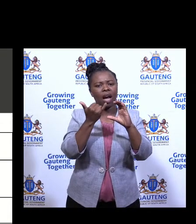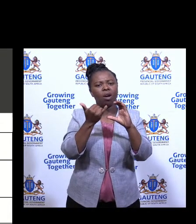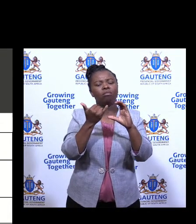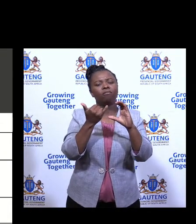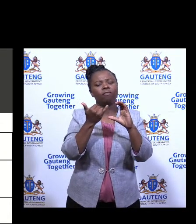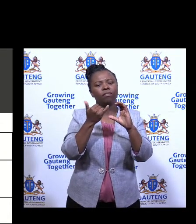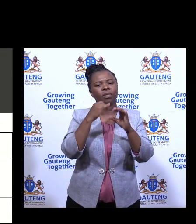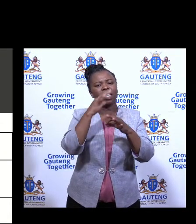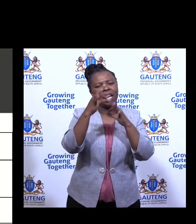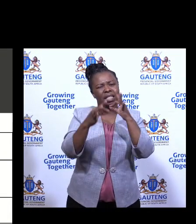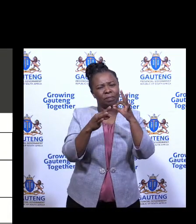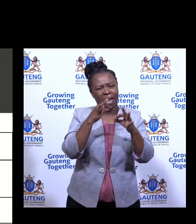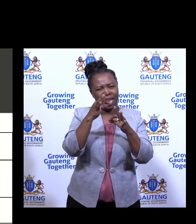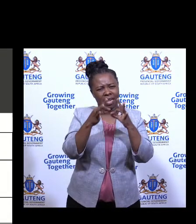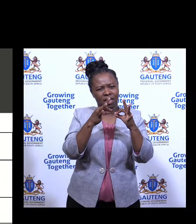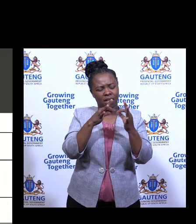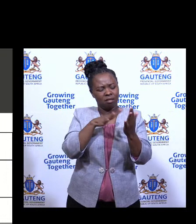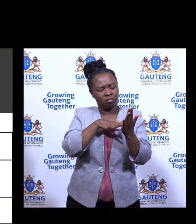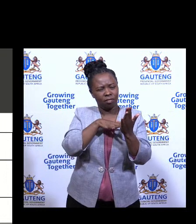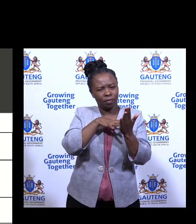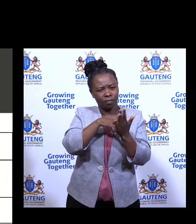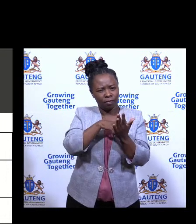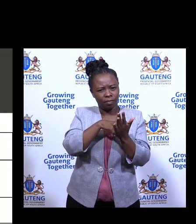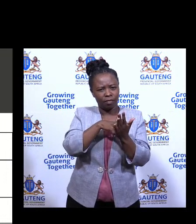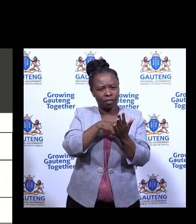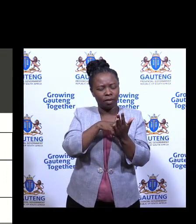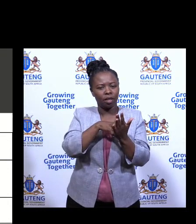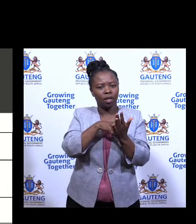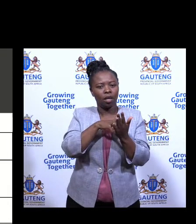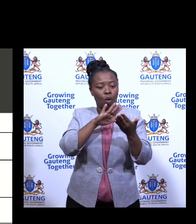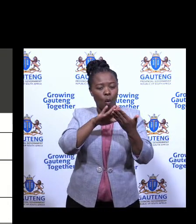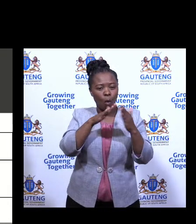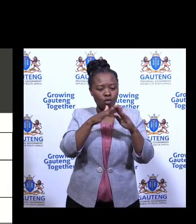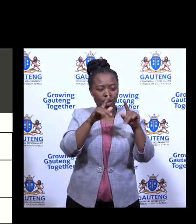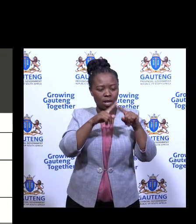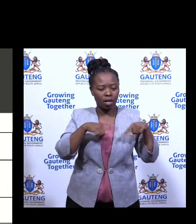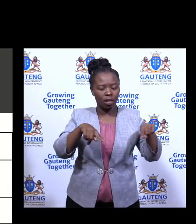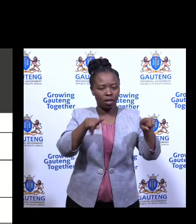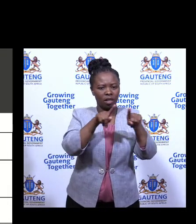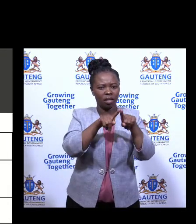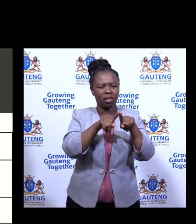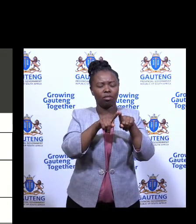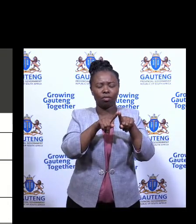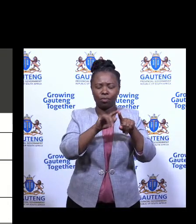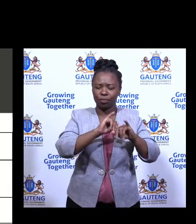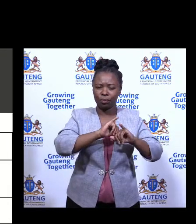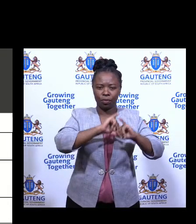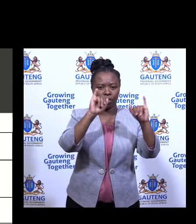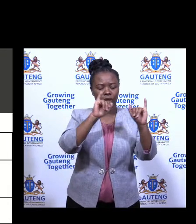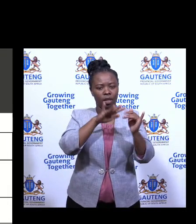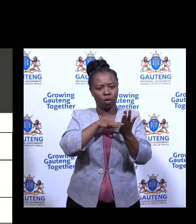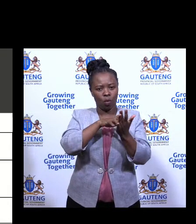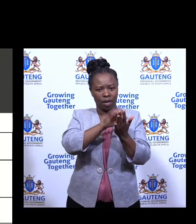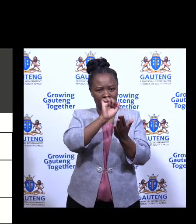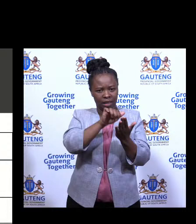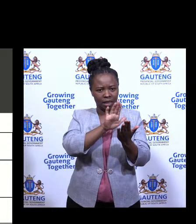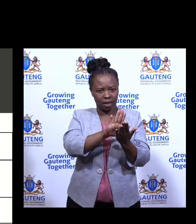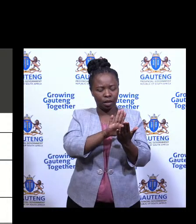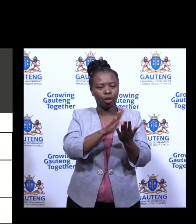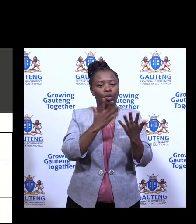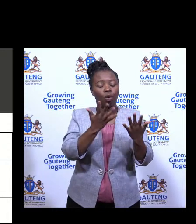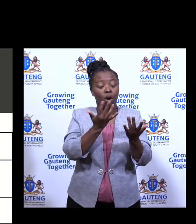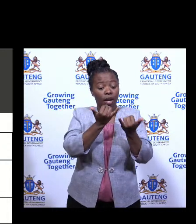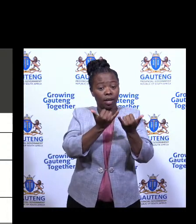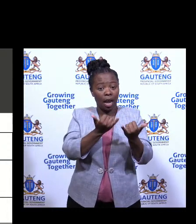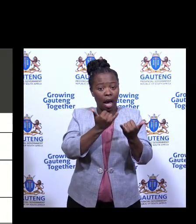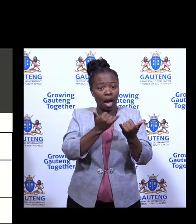type of vulnerability, where we have communities that have really acute vulnerability. And in this case, what we're trying to do is